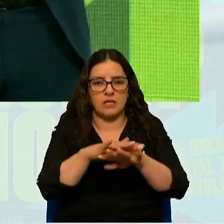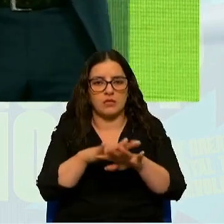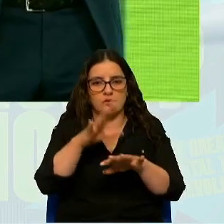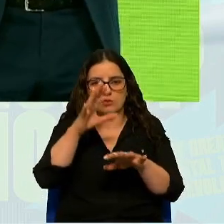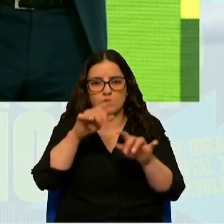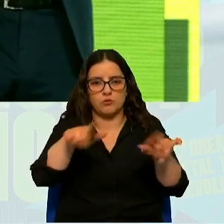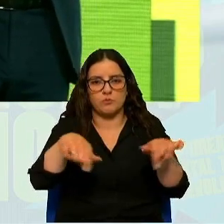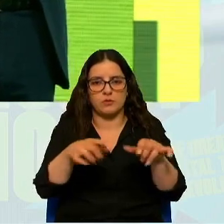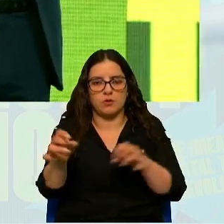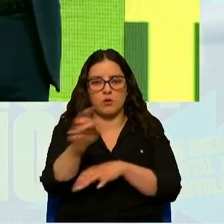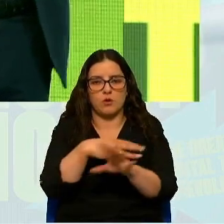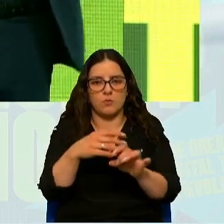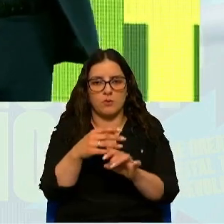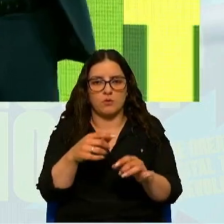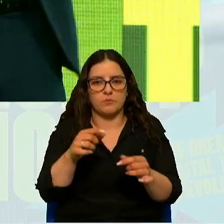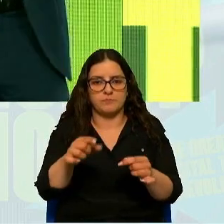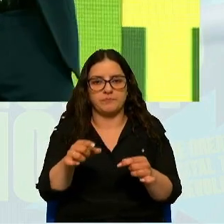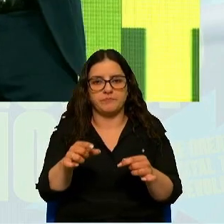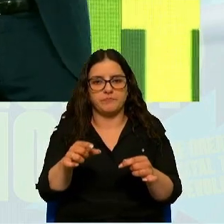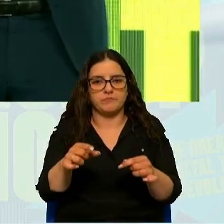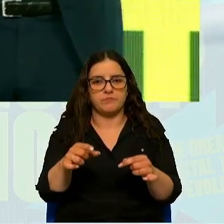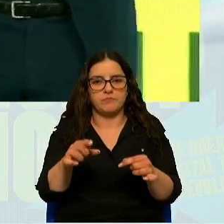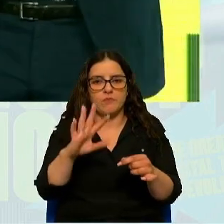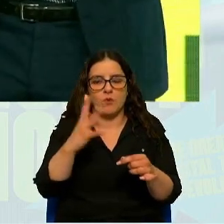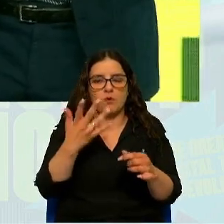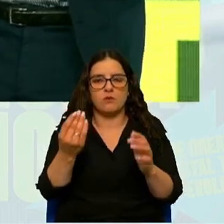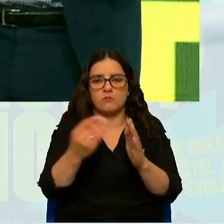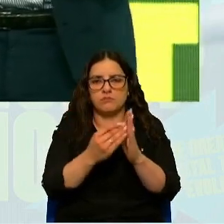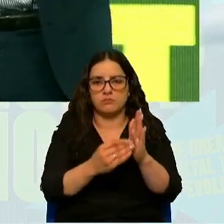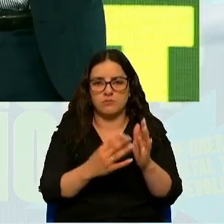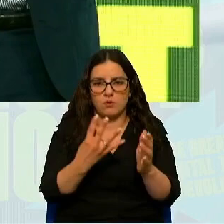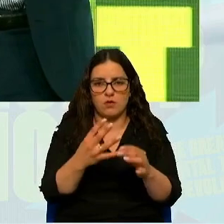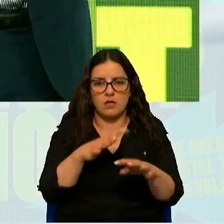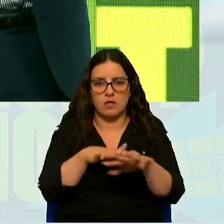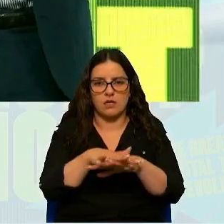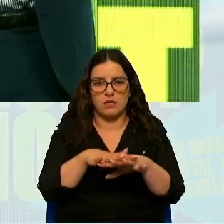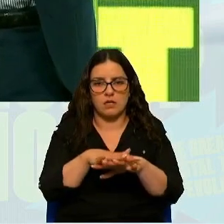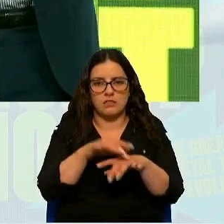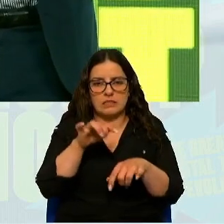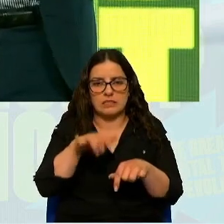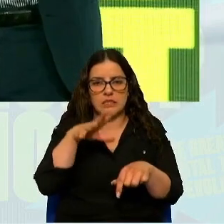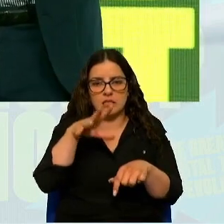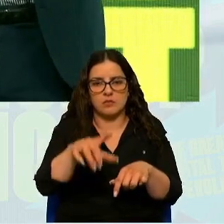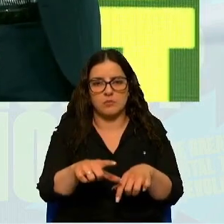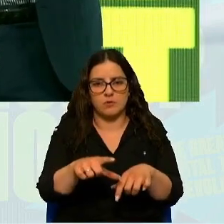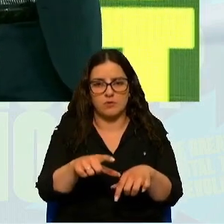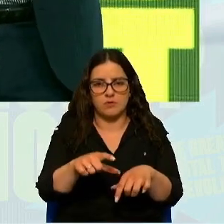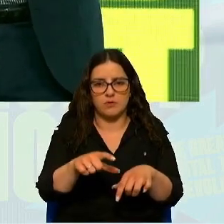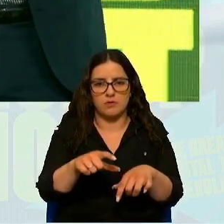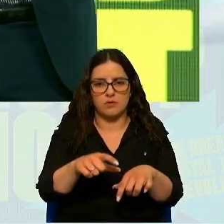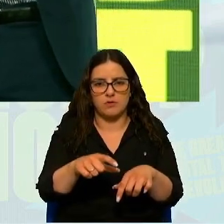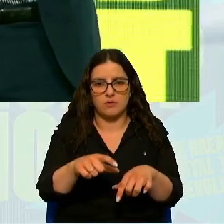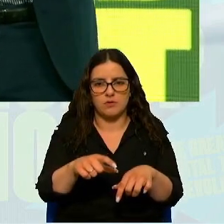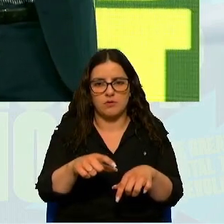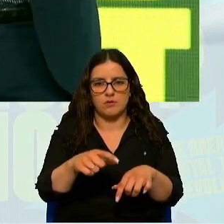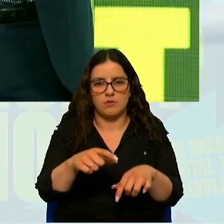interconnected to the quantum networks in the European space. This supposes when we install 4 networks and